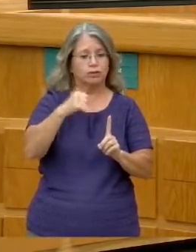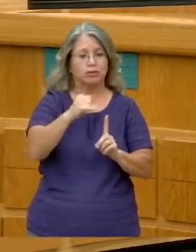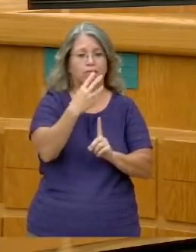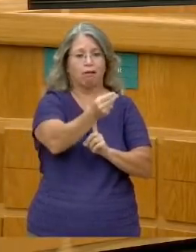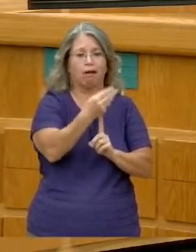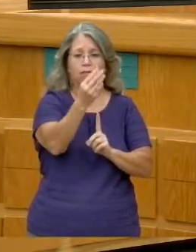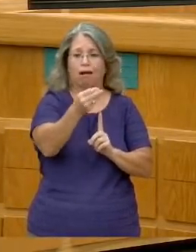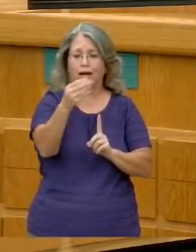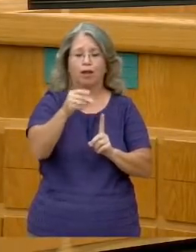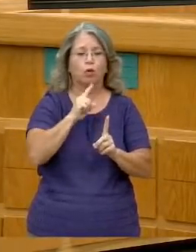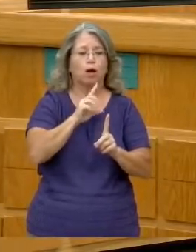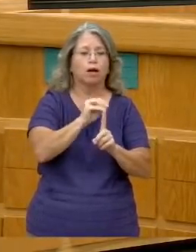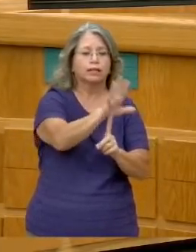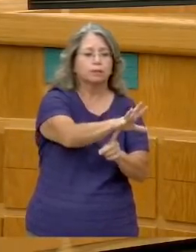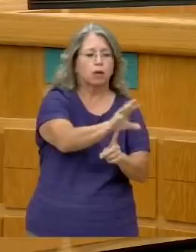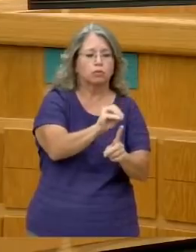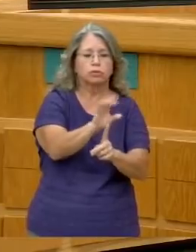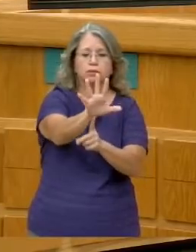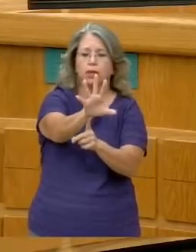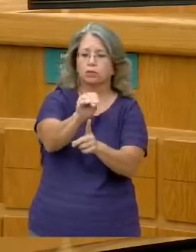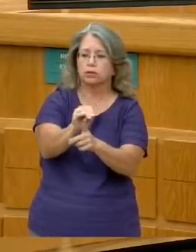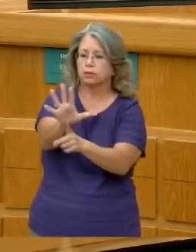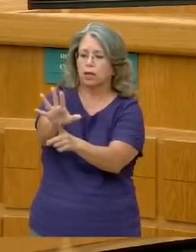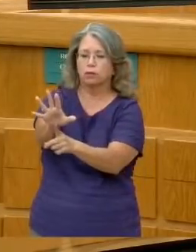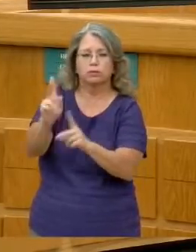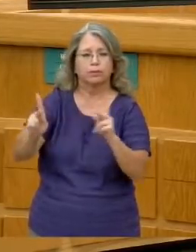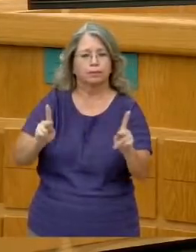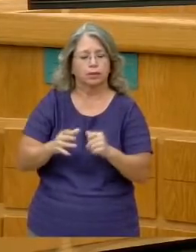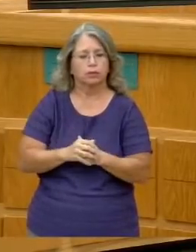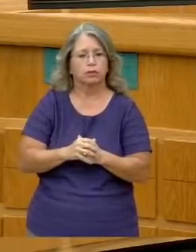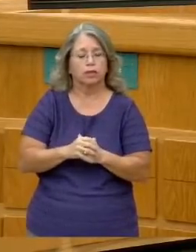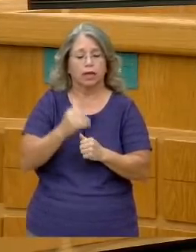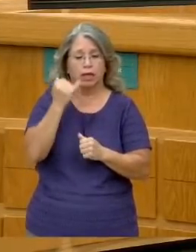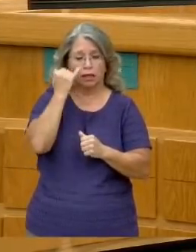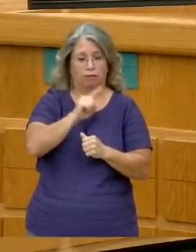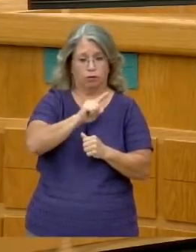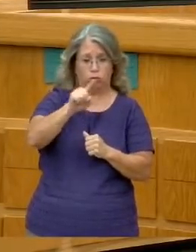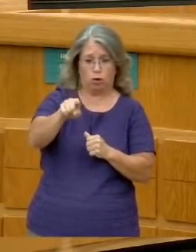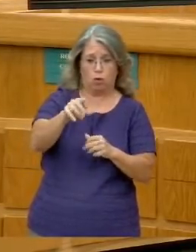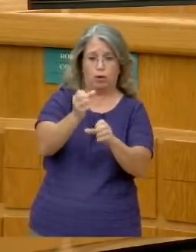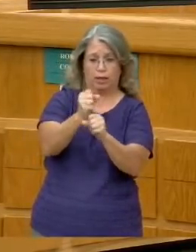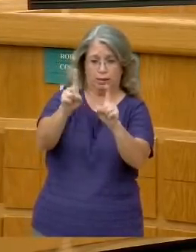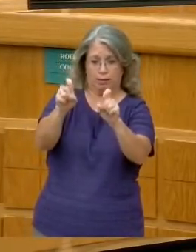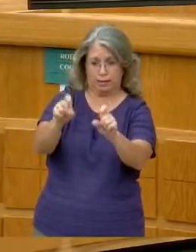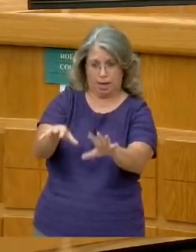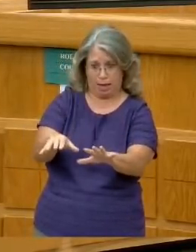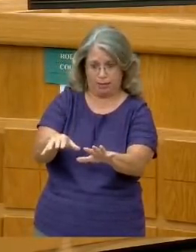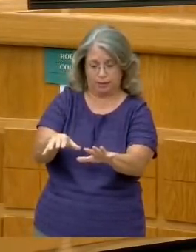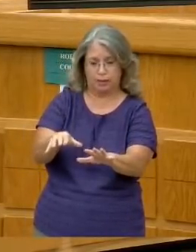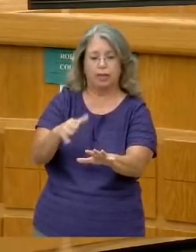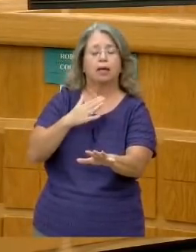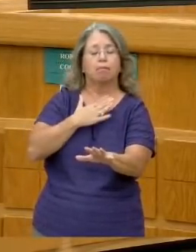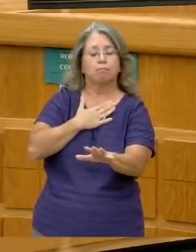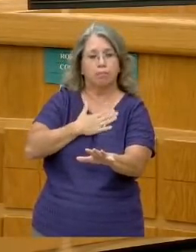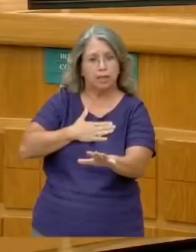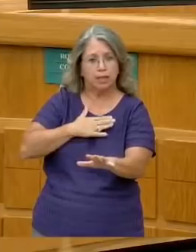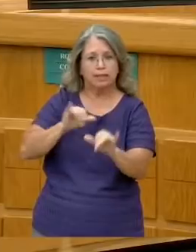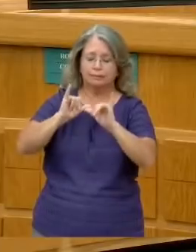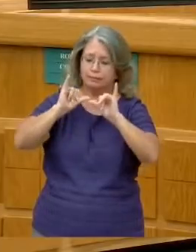you, if you go get tested because you meet all the criteria, please stay home until you get your